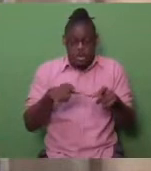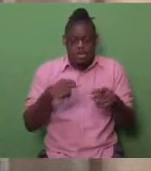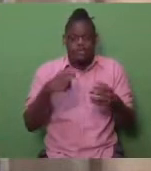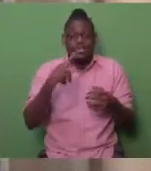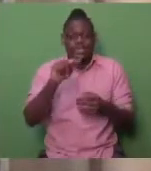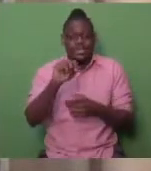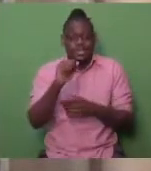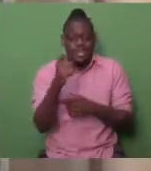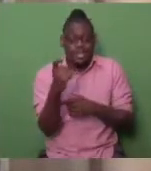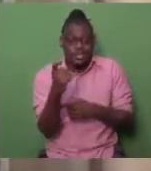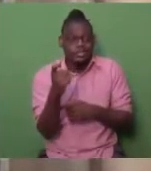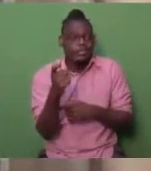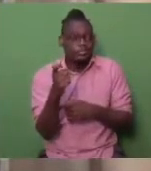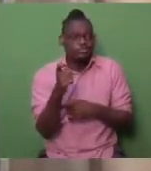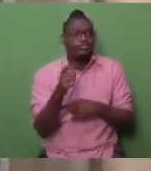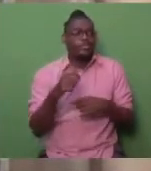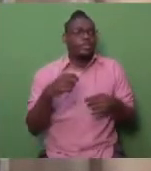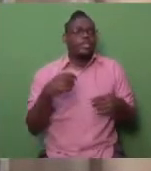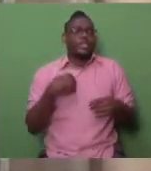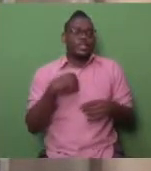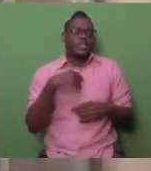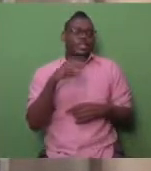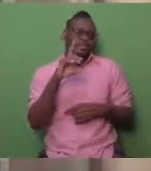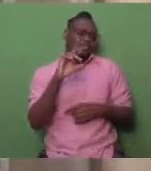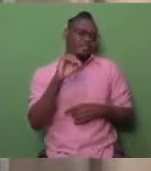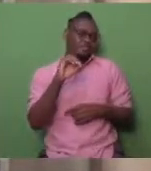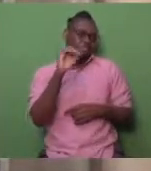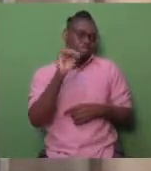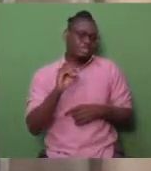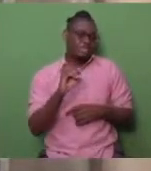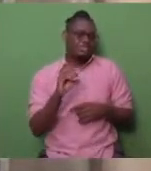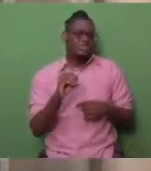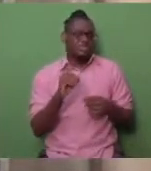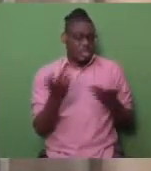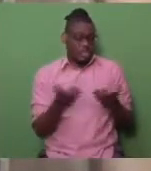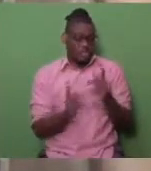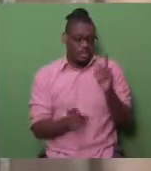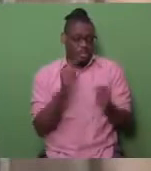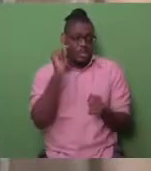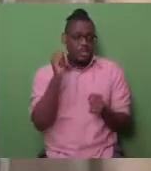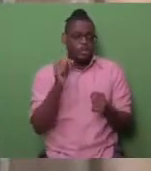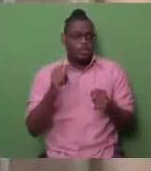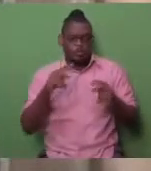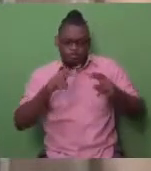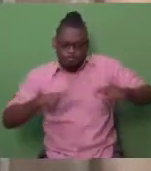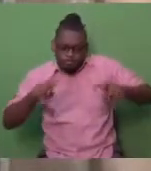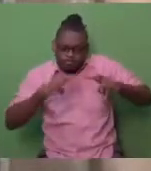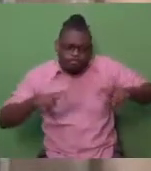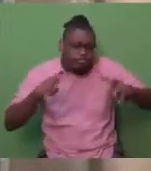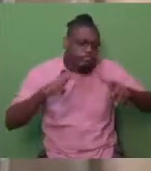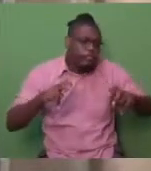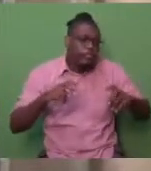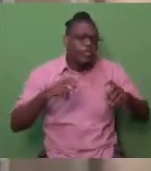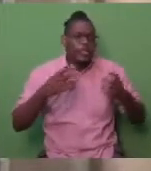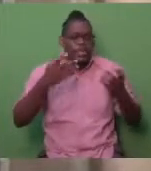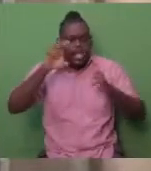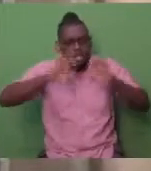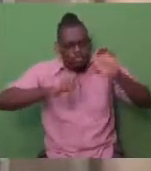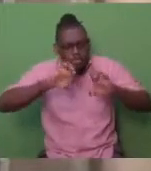have been valued. This means 50% of all residential, commercial, agricultural, industrial lands. I beg your